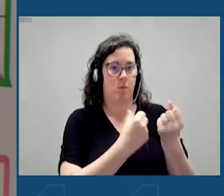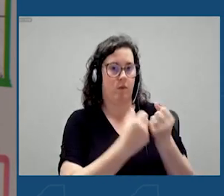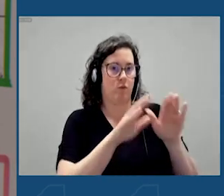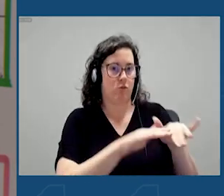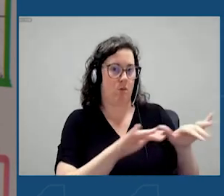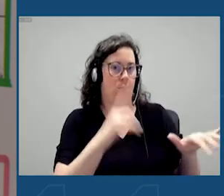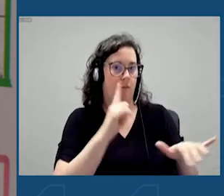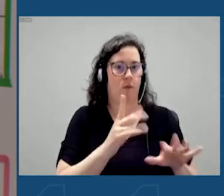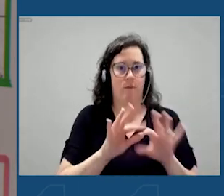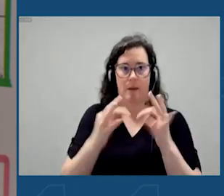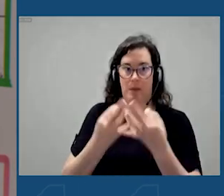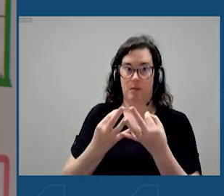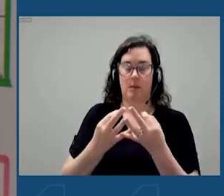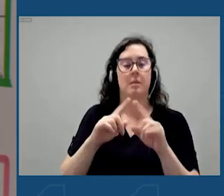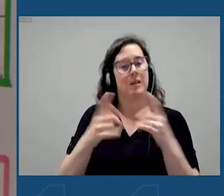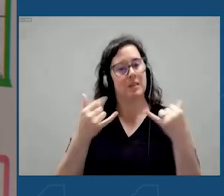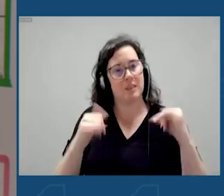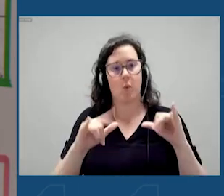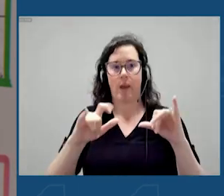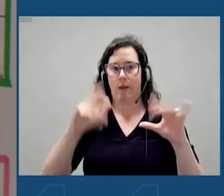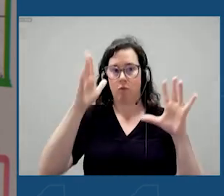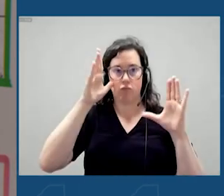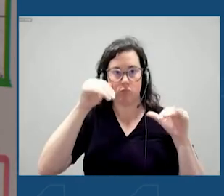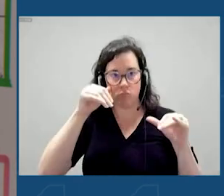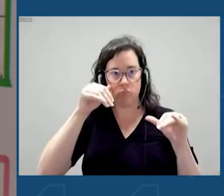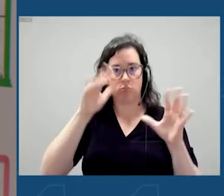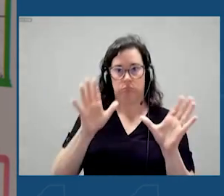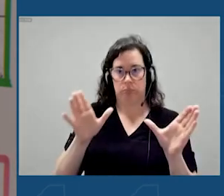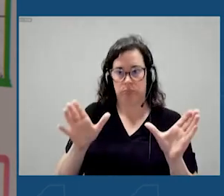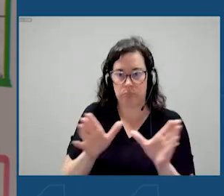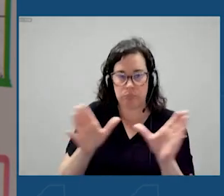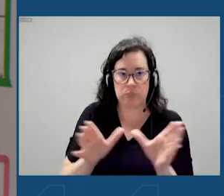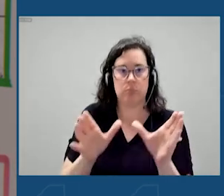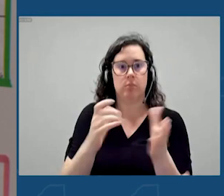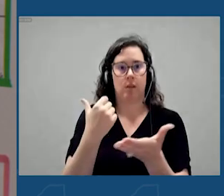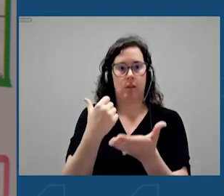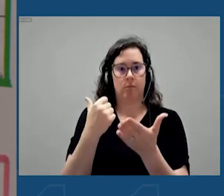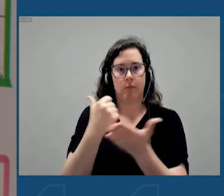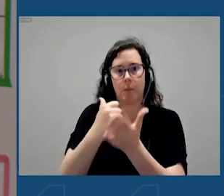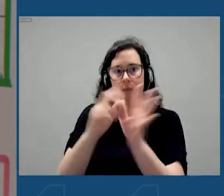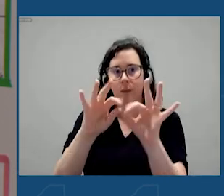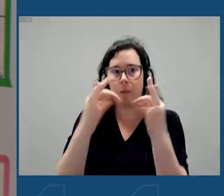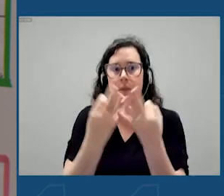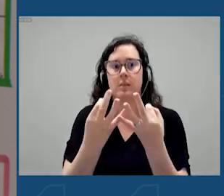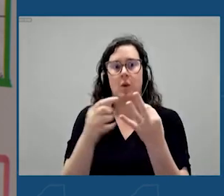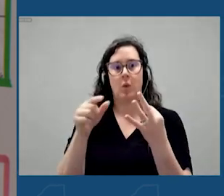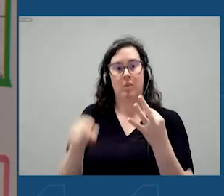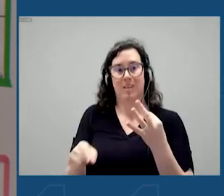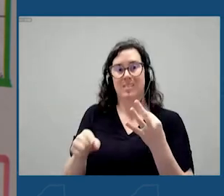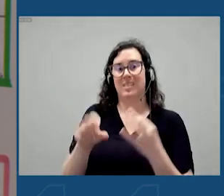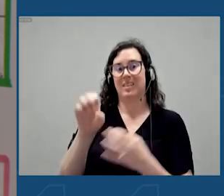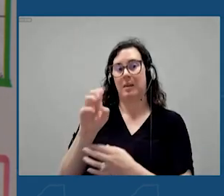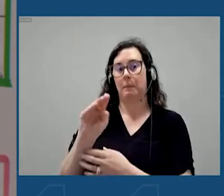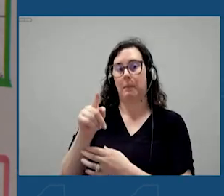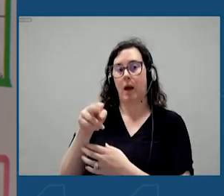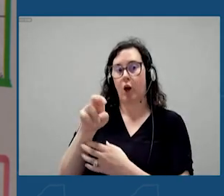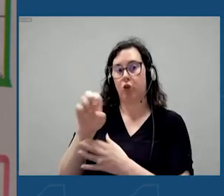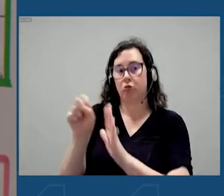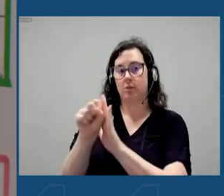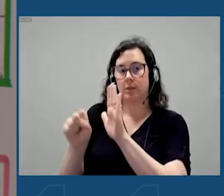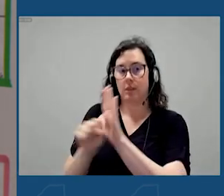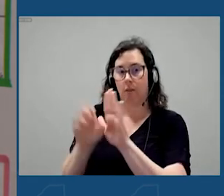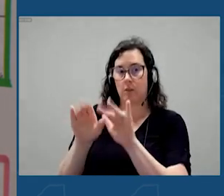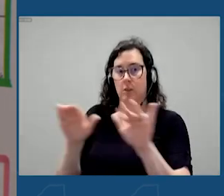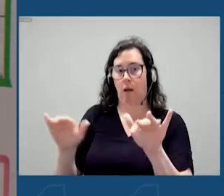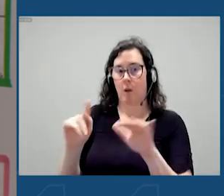still, we have to double down. We have to lift our families up. So this Empire State Child Care Tax Credit, we have a